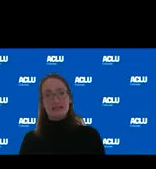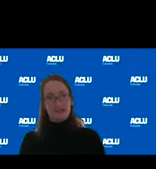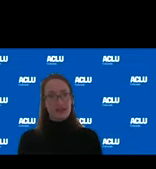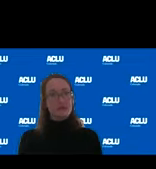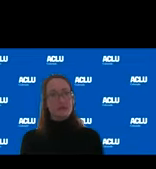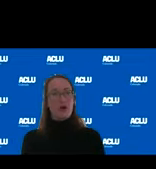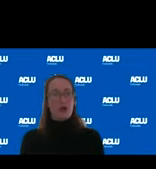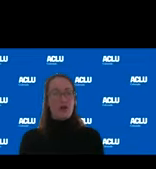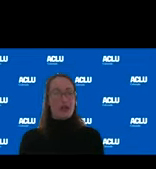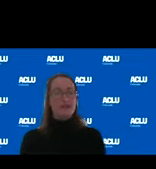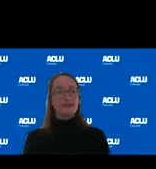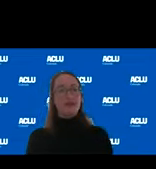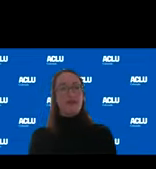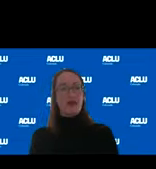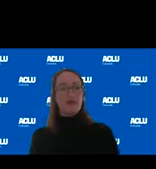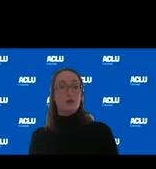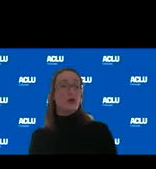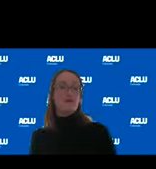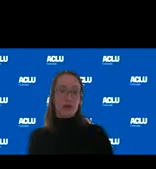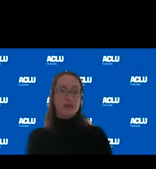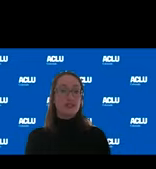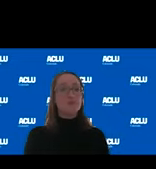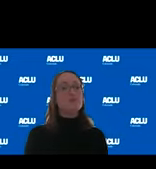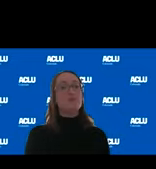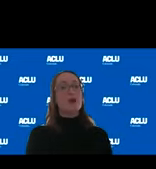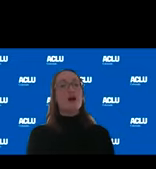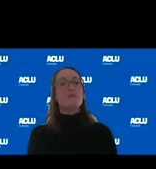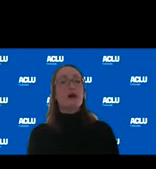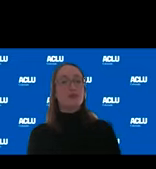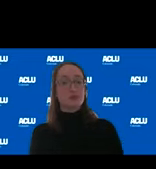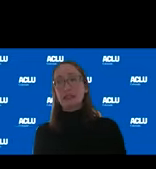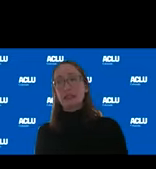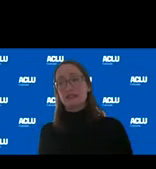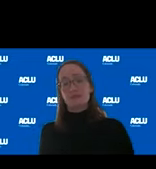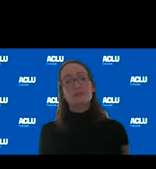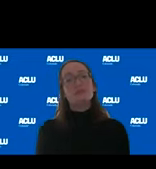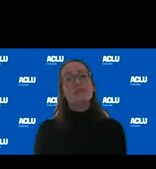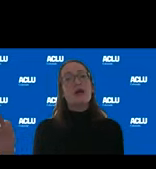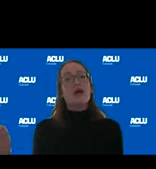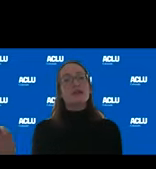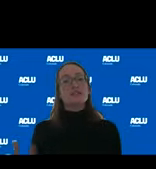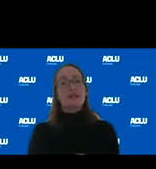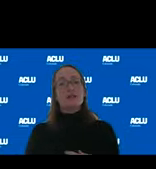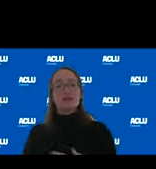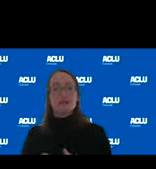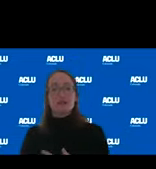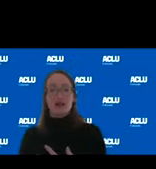extending deadlines. So extending the deadline to apply for an absentee ballot is a really good example. Expanding methods